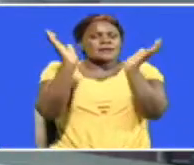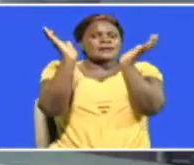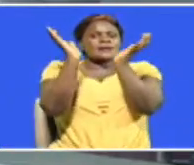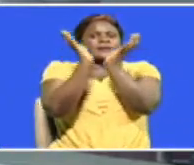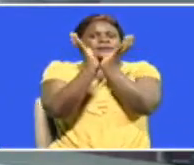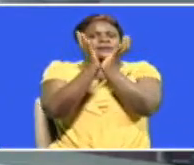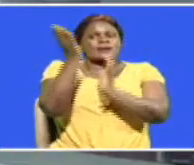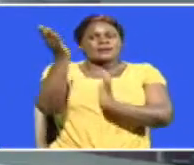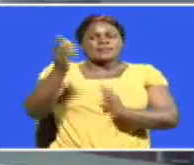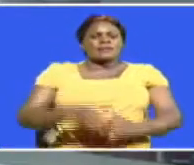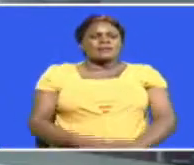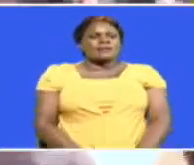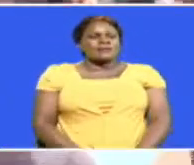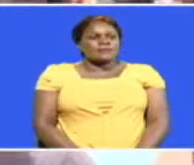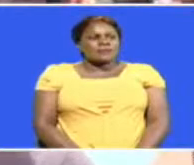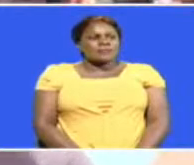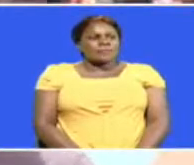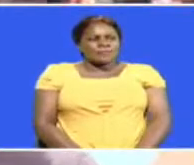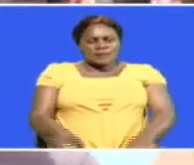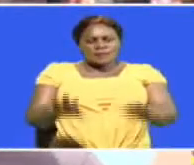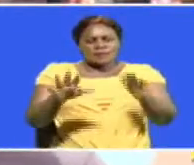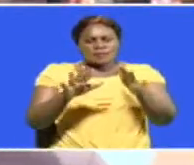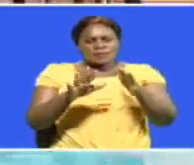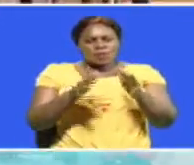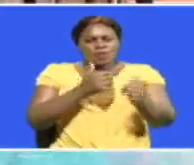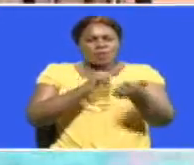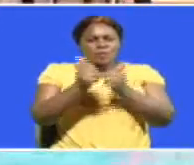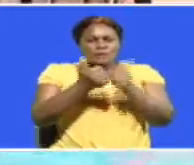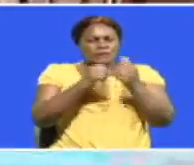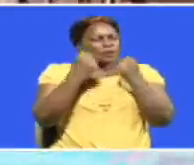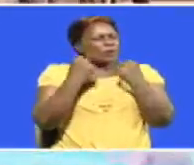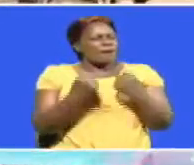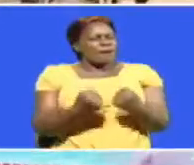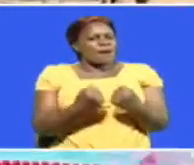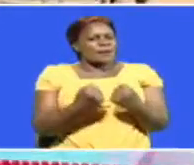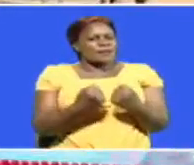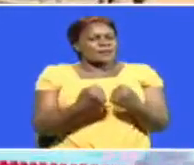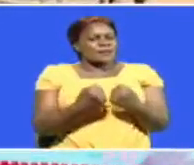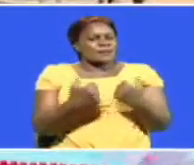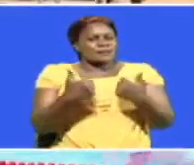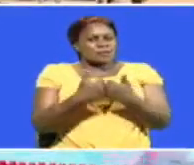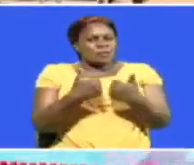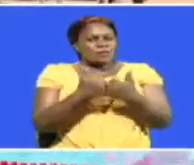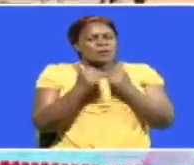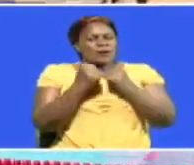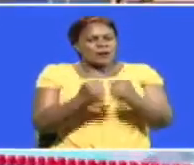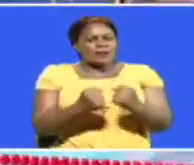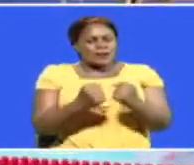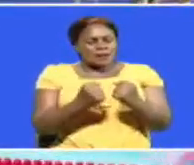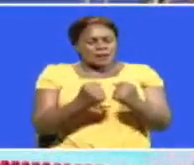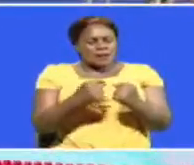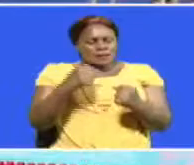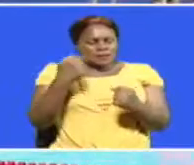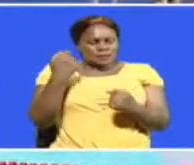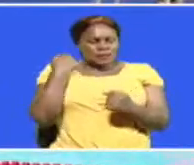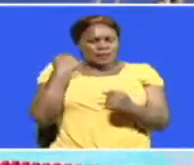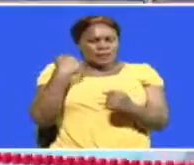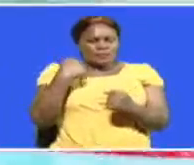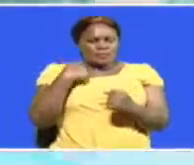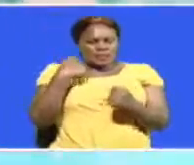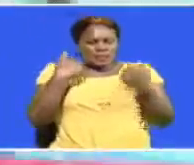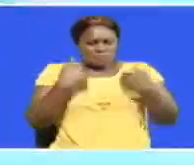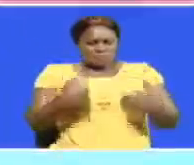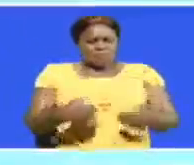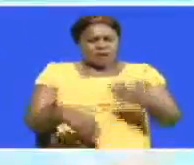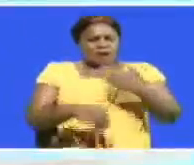Kasarani. The event has been a bit tough because yesterday at a personal level yesterday I was